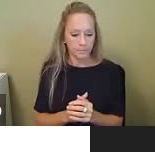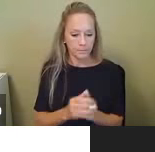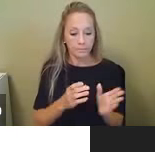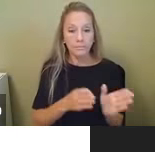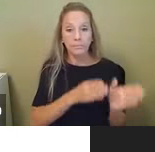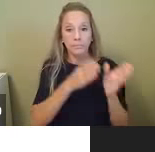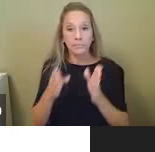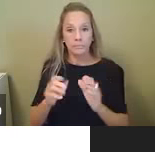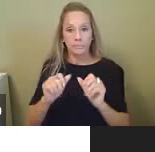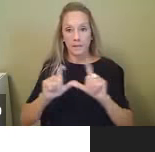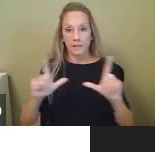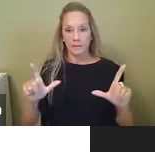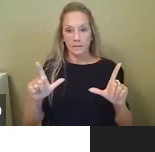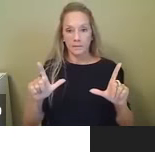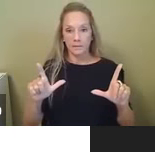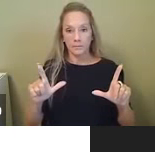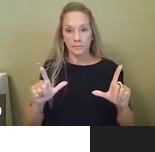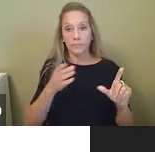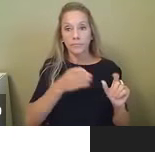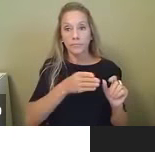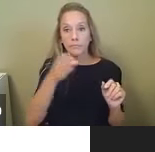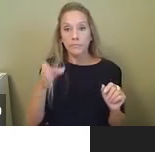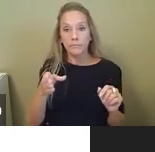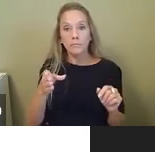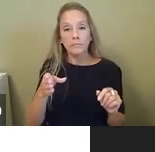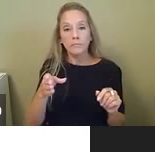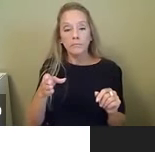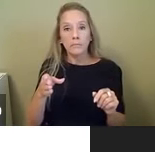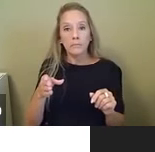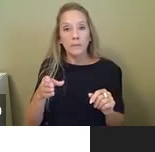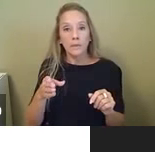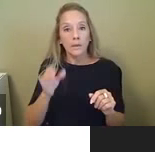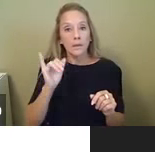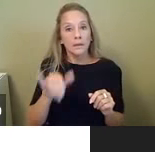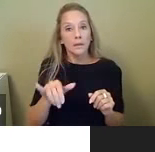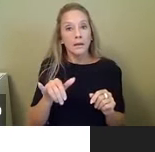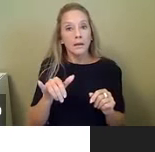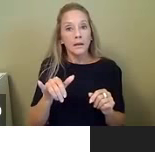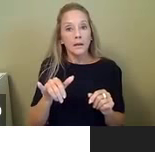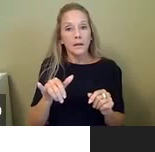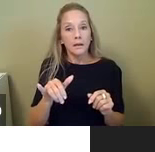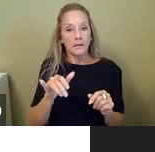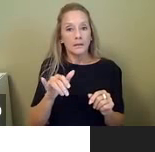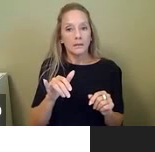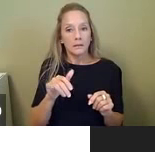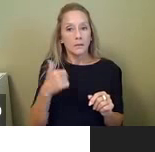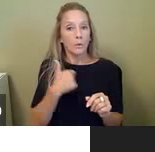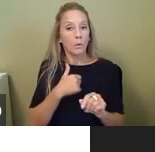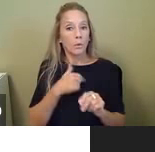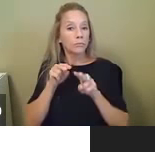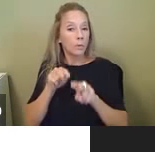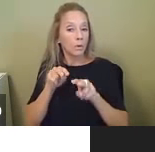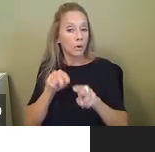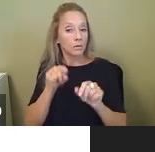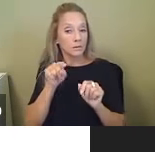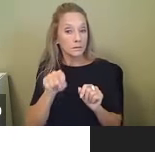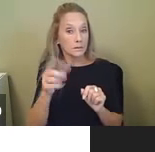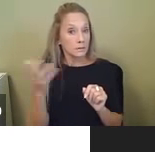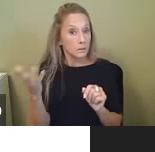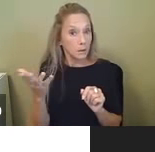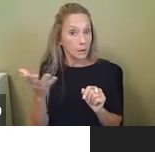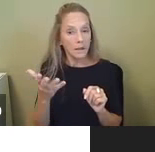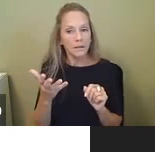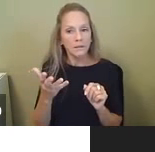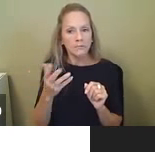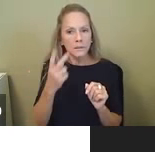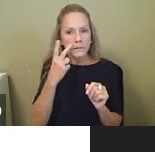please. And then as I pointed out, the thing we'll be watching for on this slide is to what extent